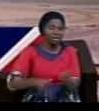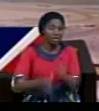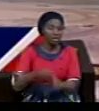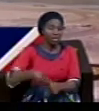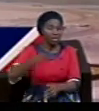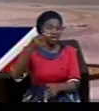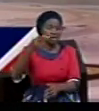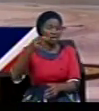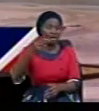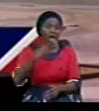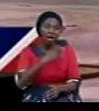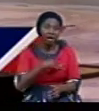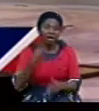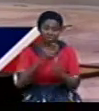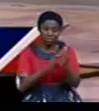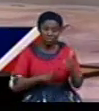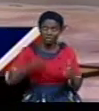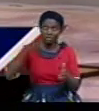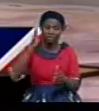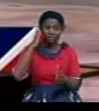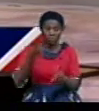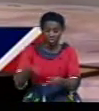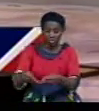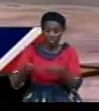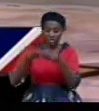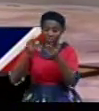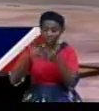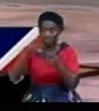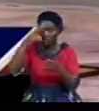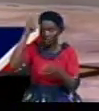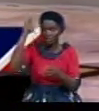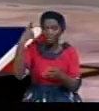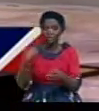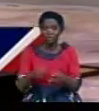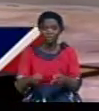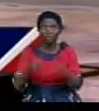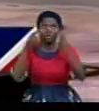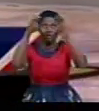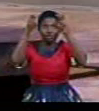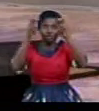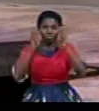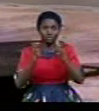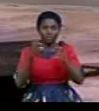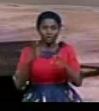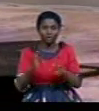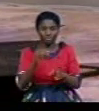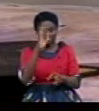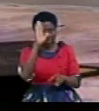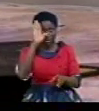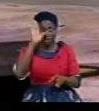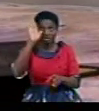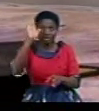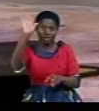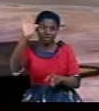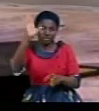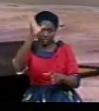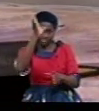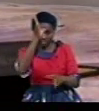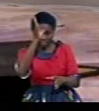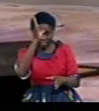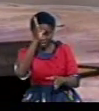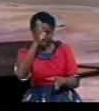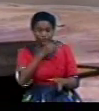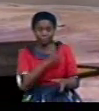him the Throne of his father David in Versace three it says and it shall